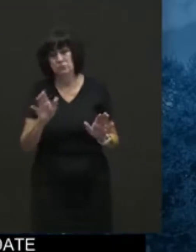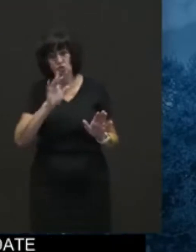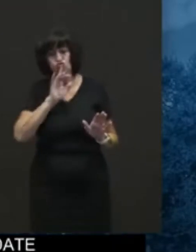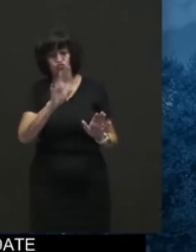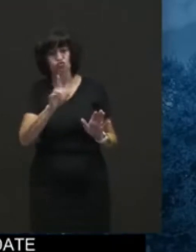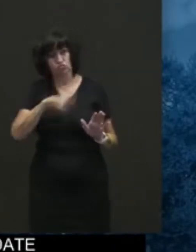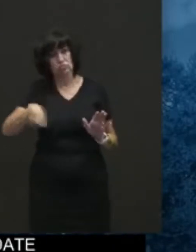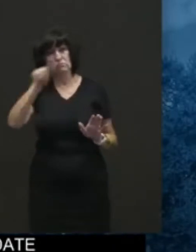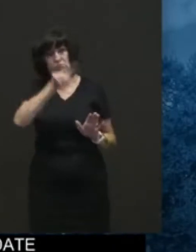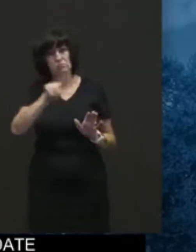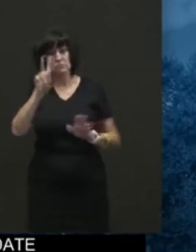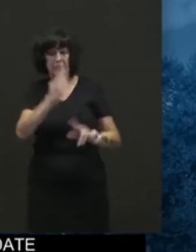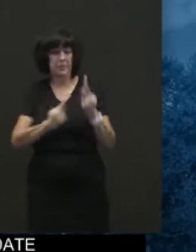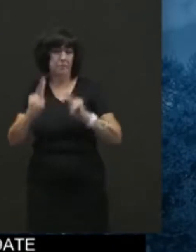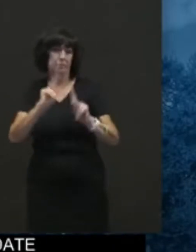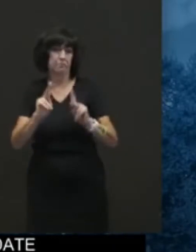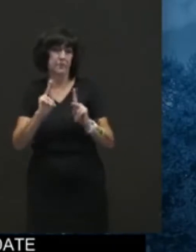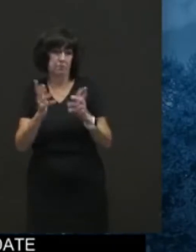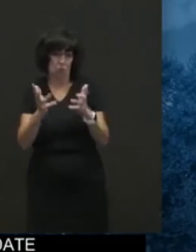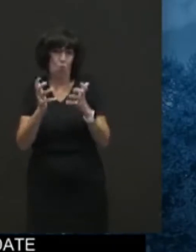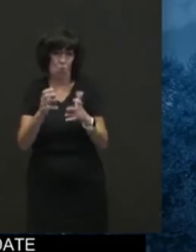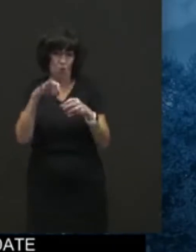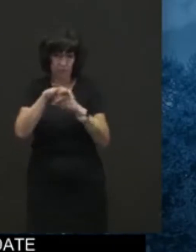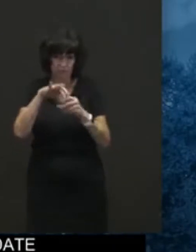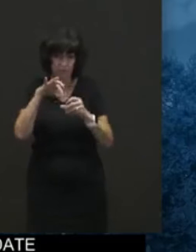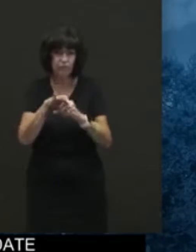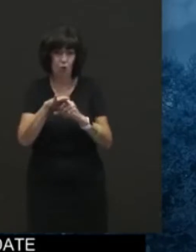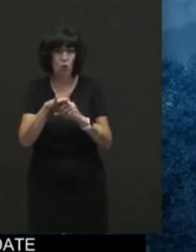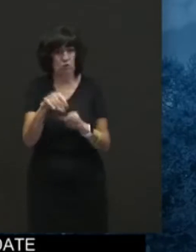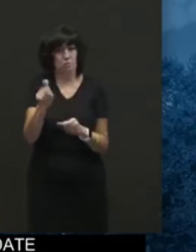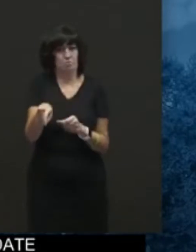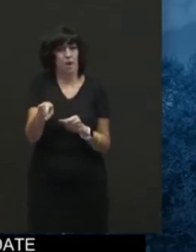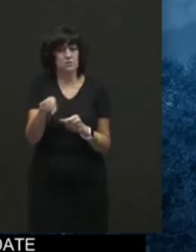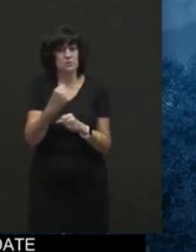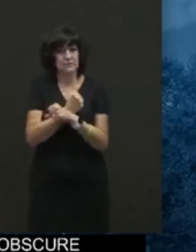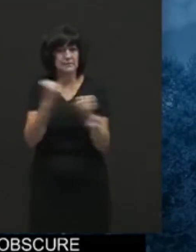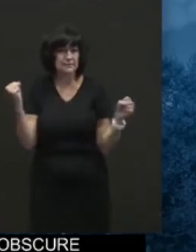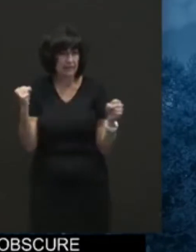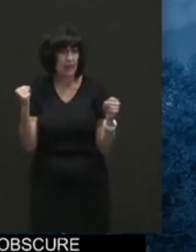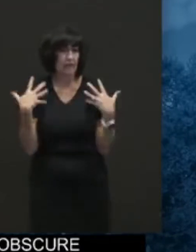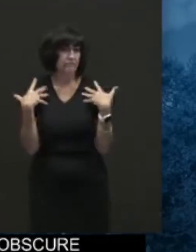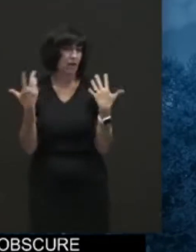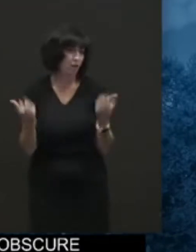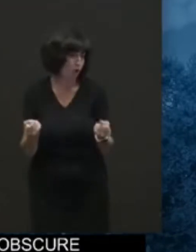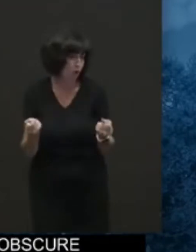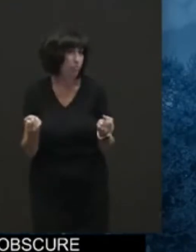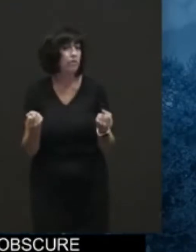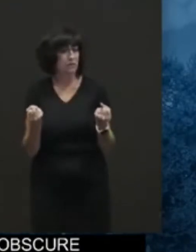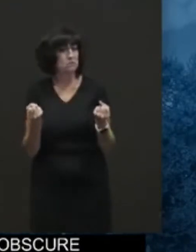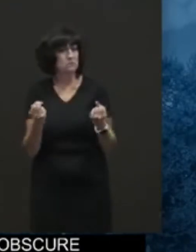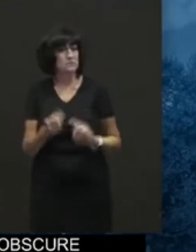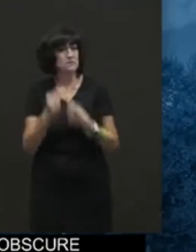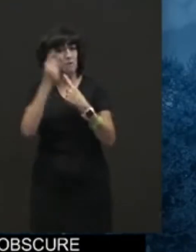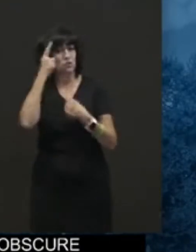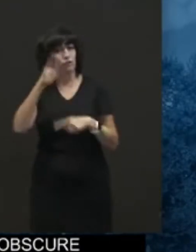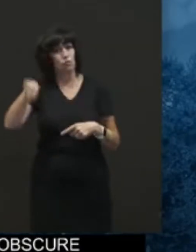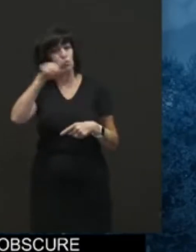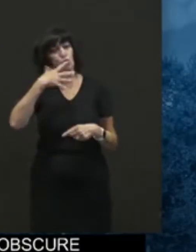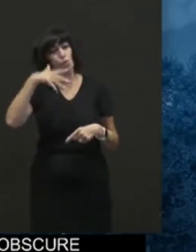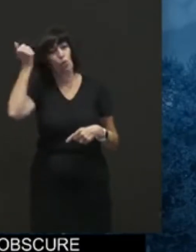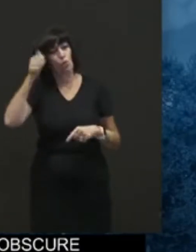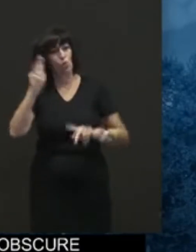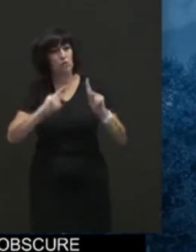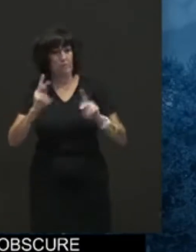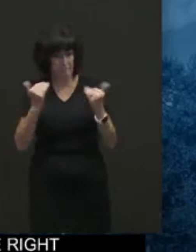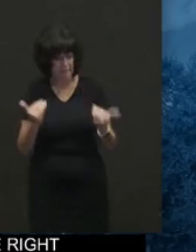for some obscure concern. And that so fortunately, he made I think the right decision, and we'll be able to have vote by